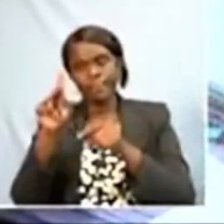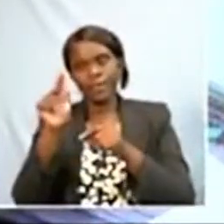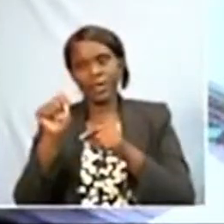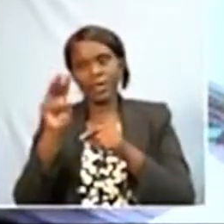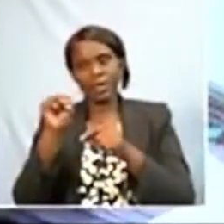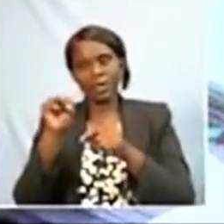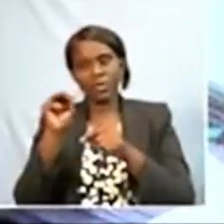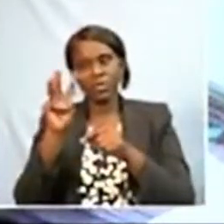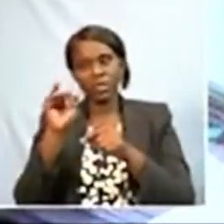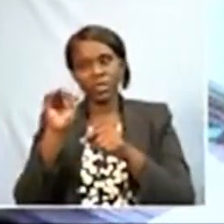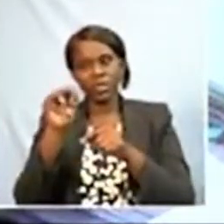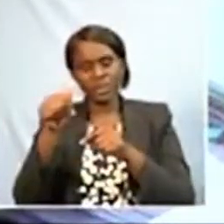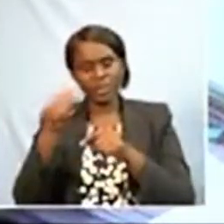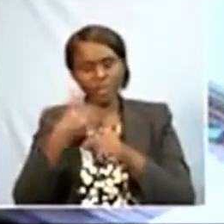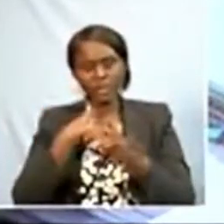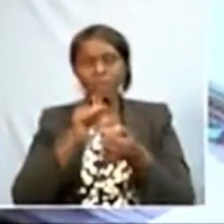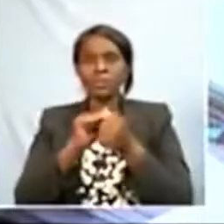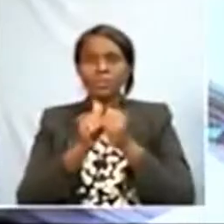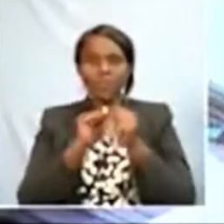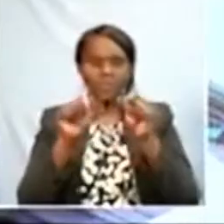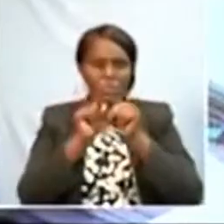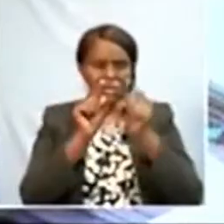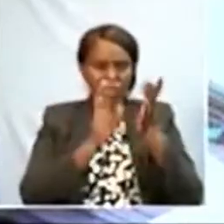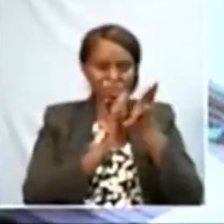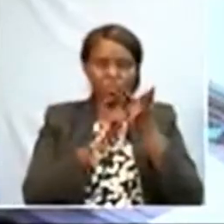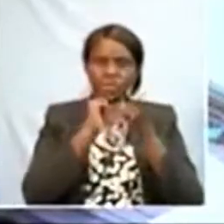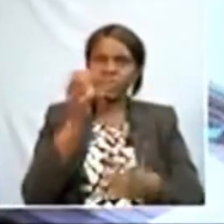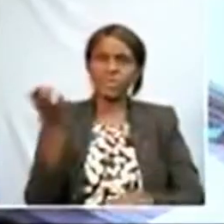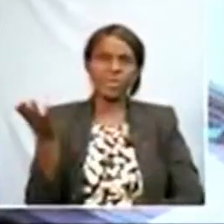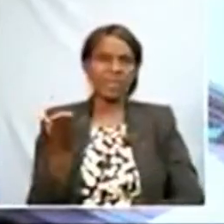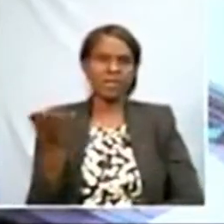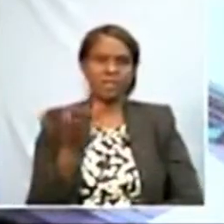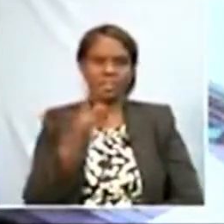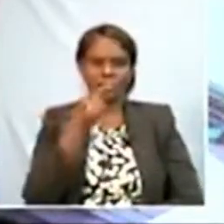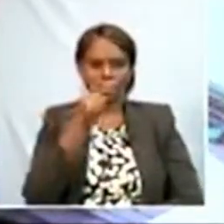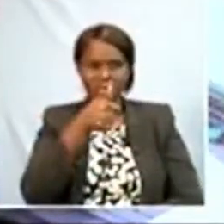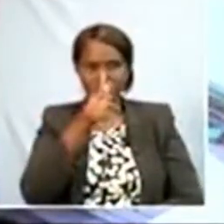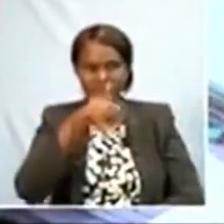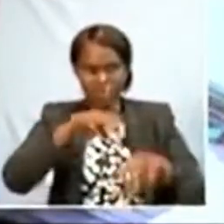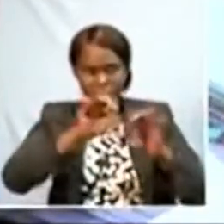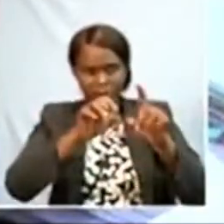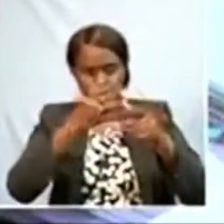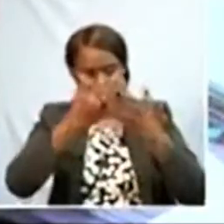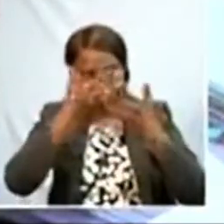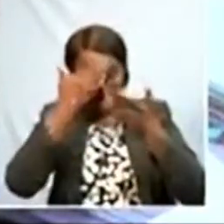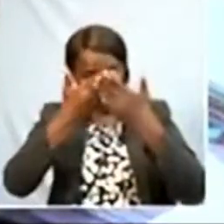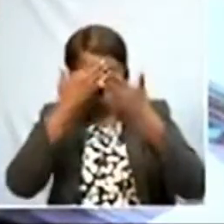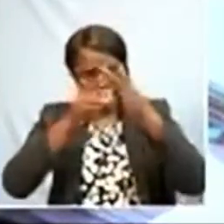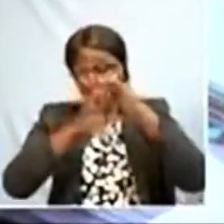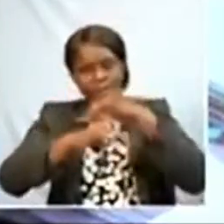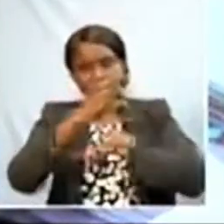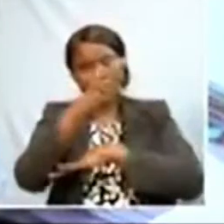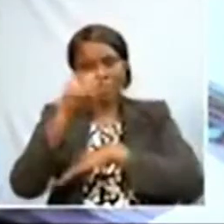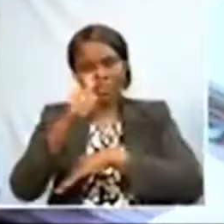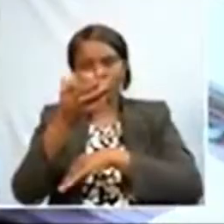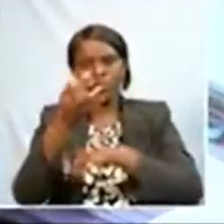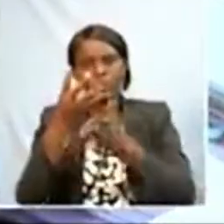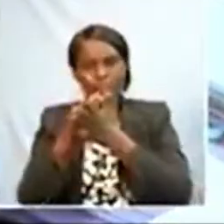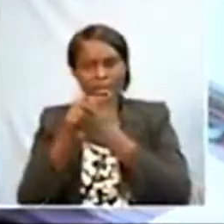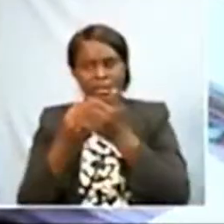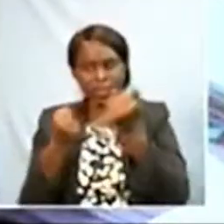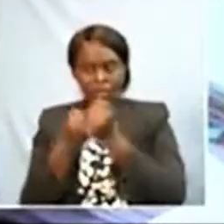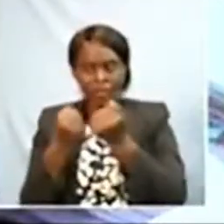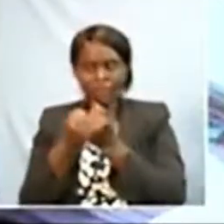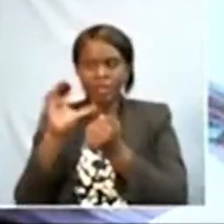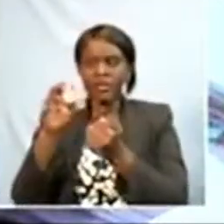Kawimbe had a disaster. A school is not there. You say you continue learning under a tree. We want to finance